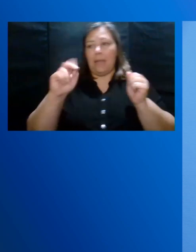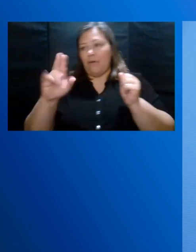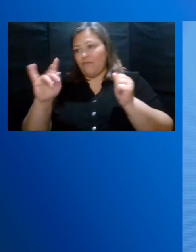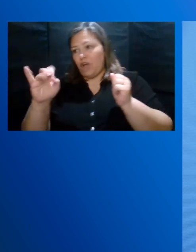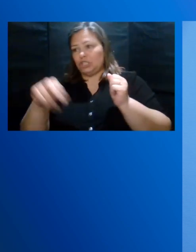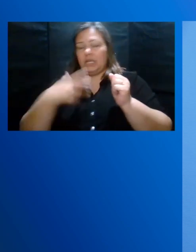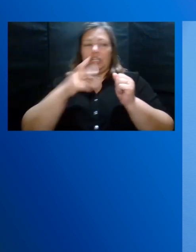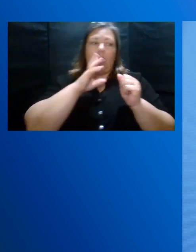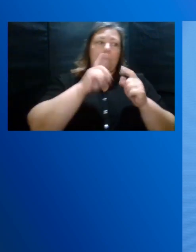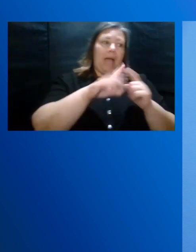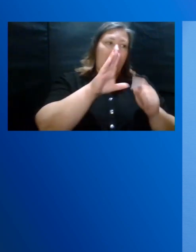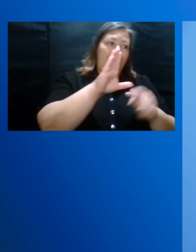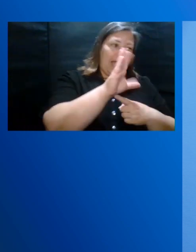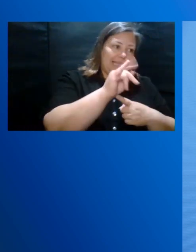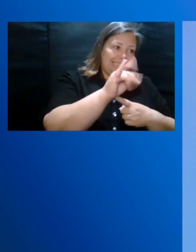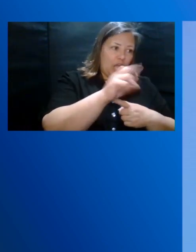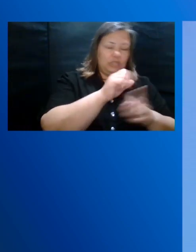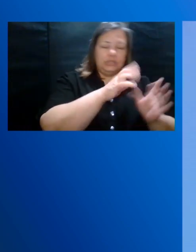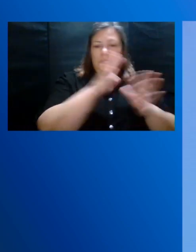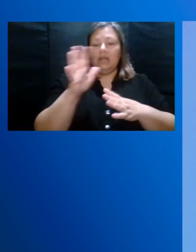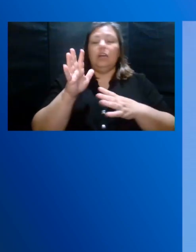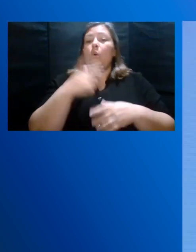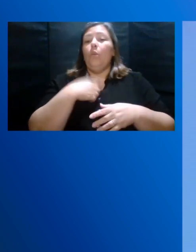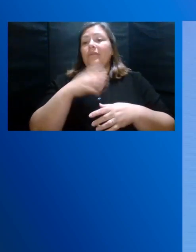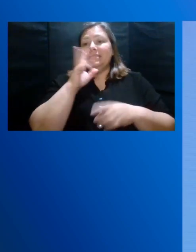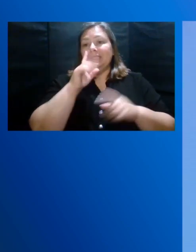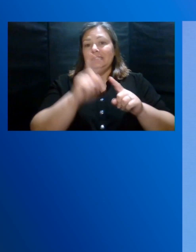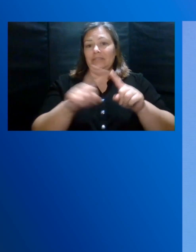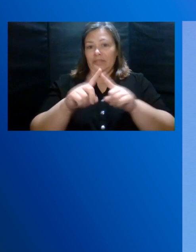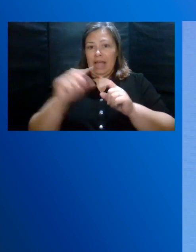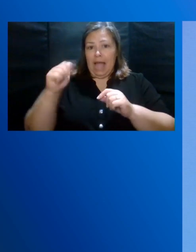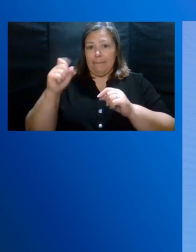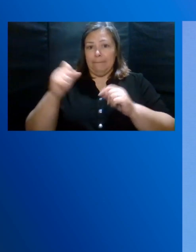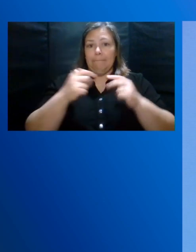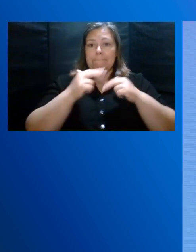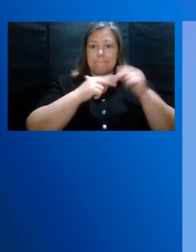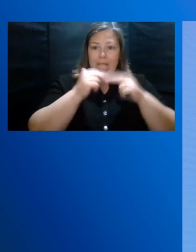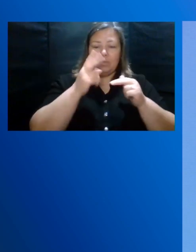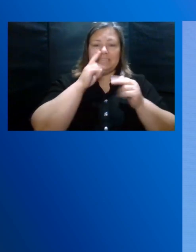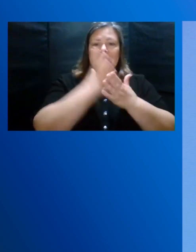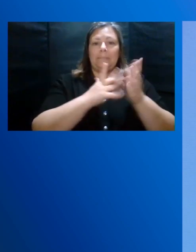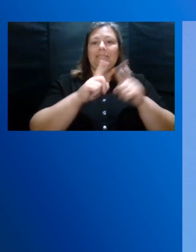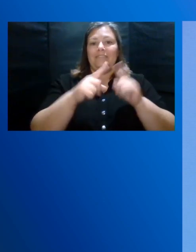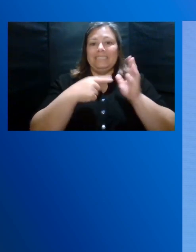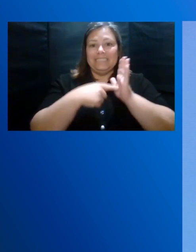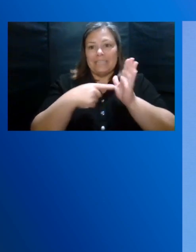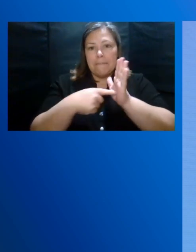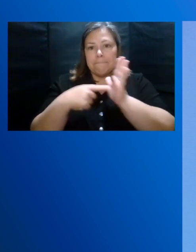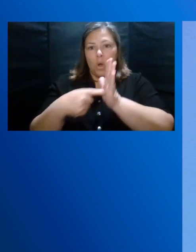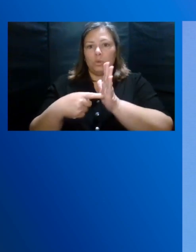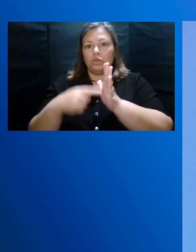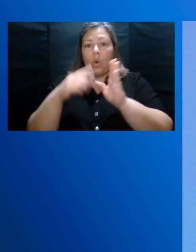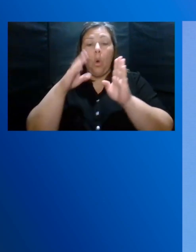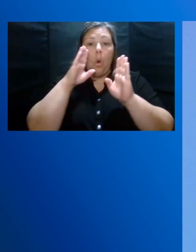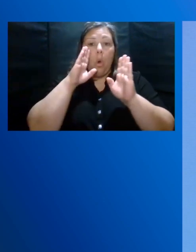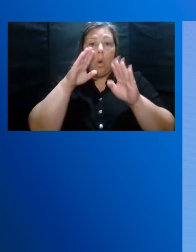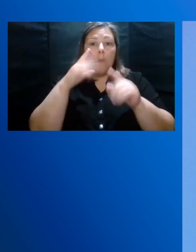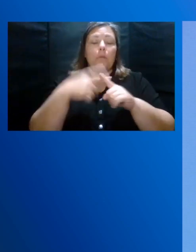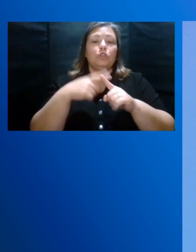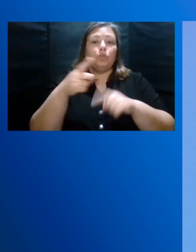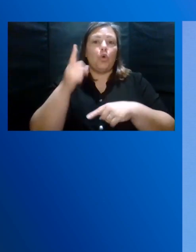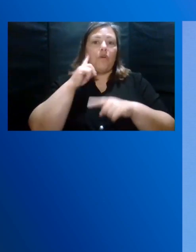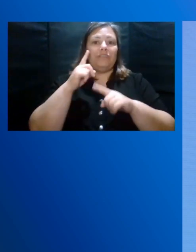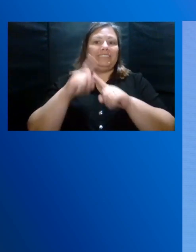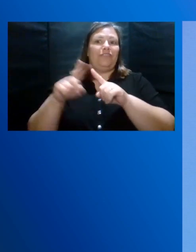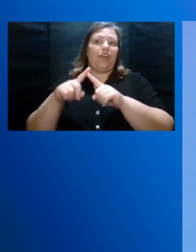containers. And we've seen applications built, and we've seen demos going. And hopefully, and you've heard from customers, and hopefully you've learned a